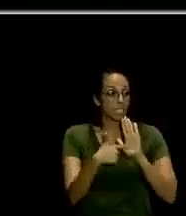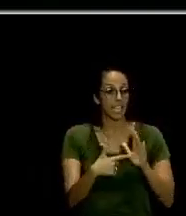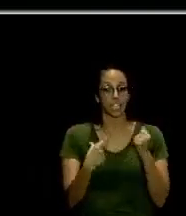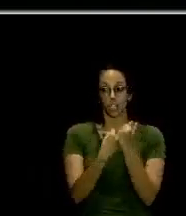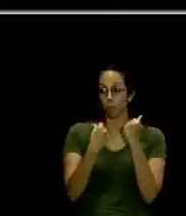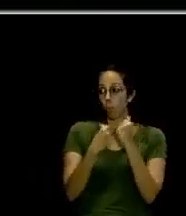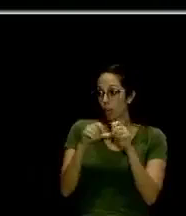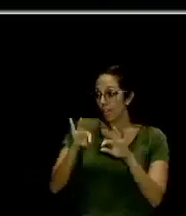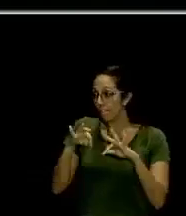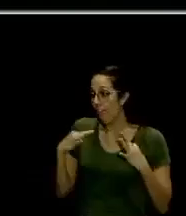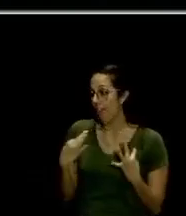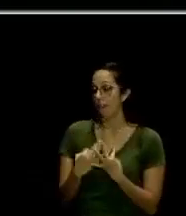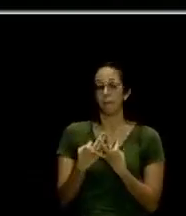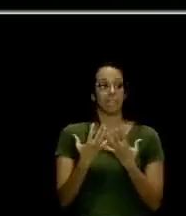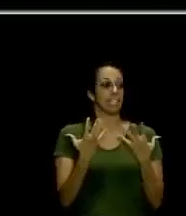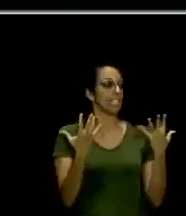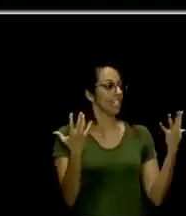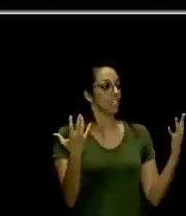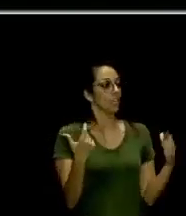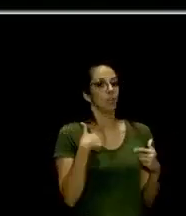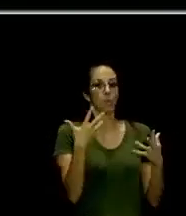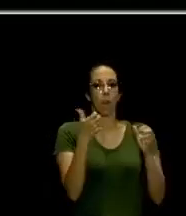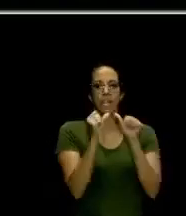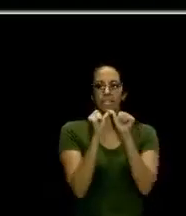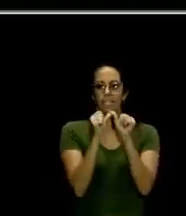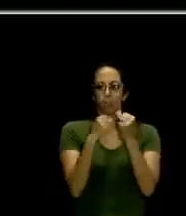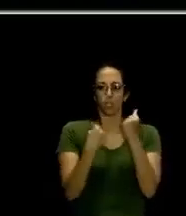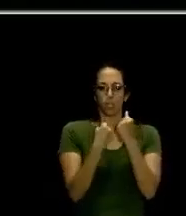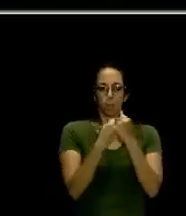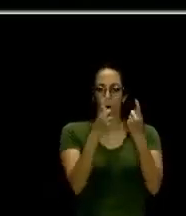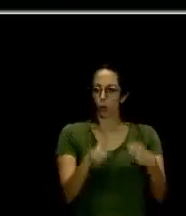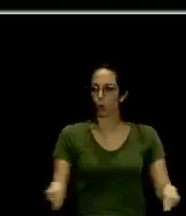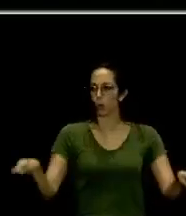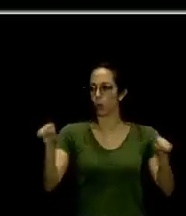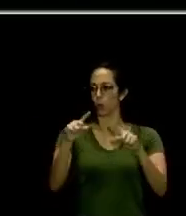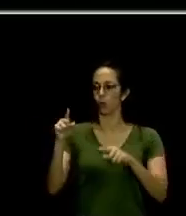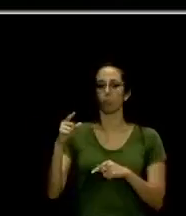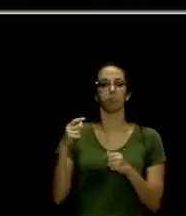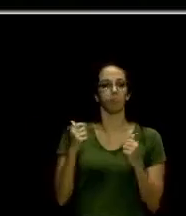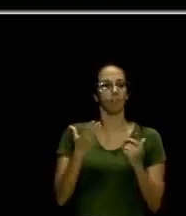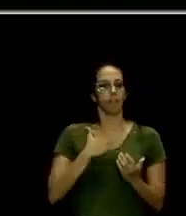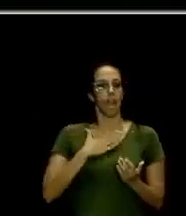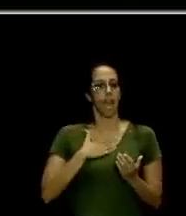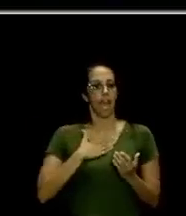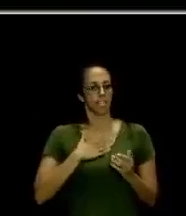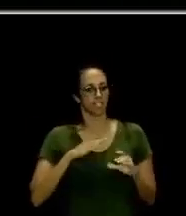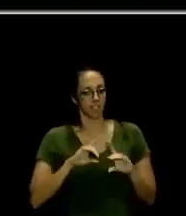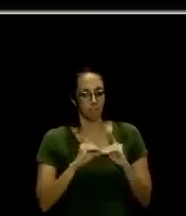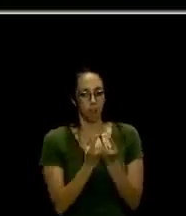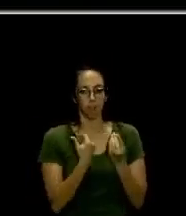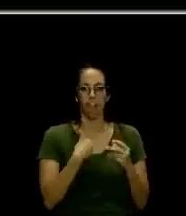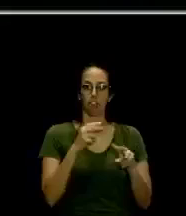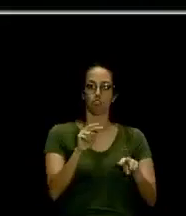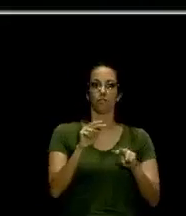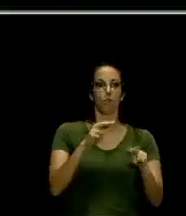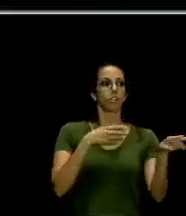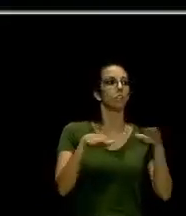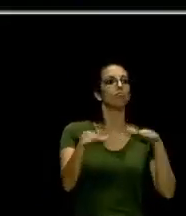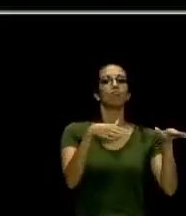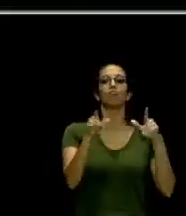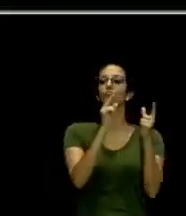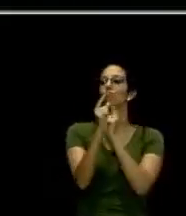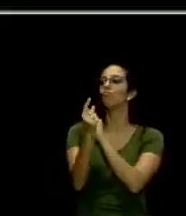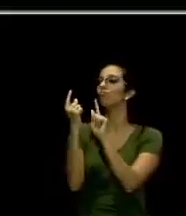supporting families. We want to continue to support you at the department. And again, I look forward to walking the halls and hearing